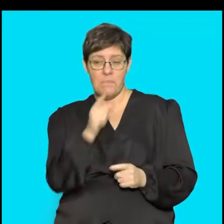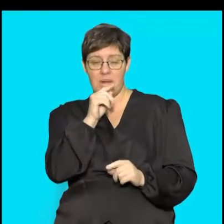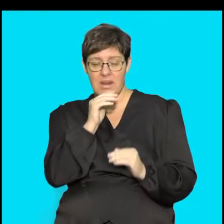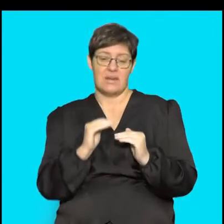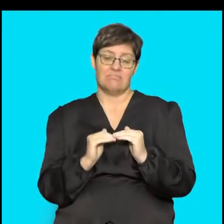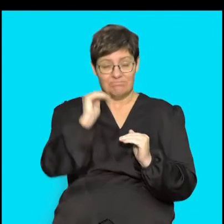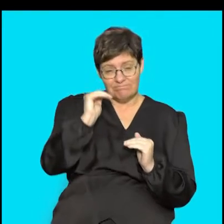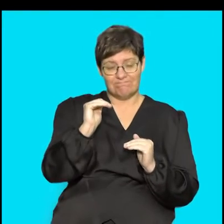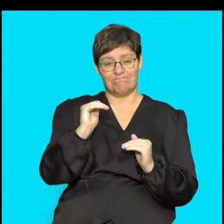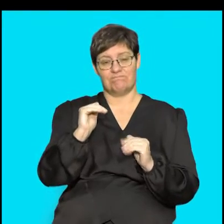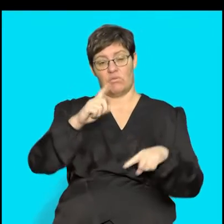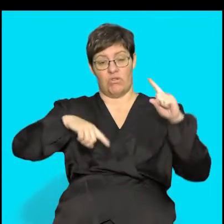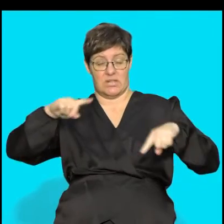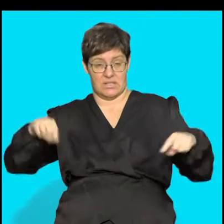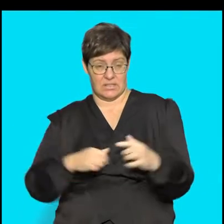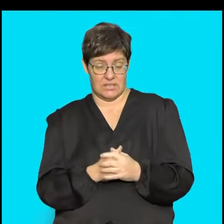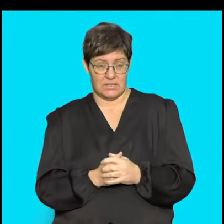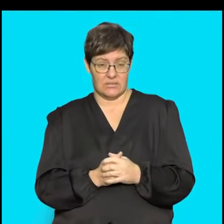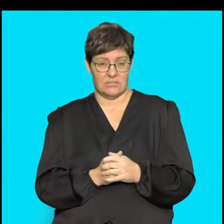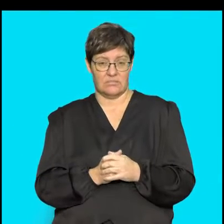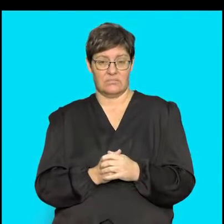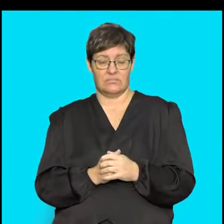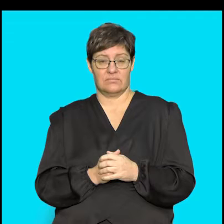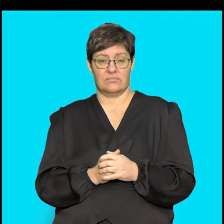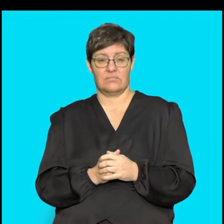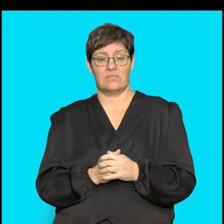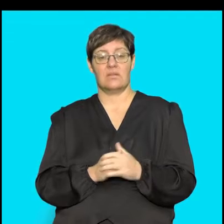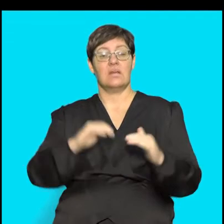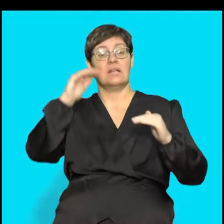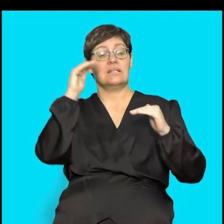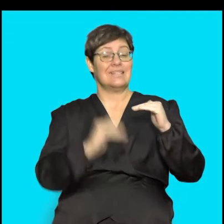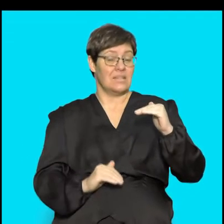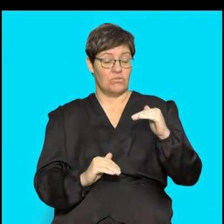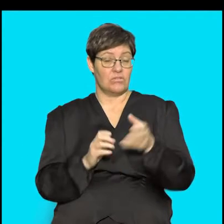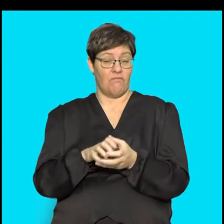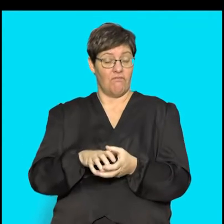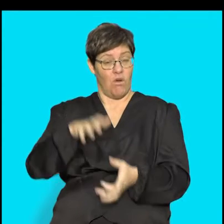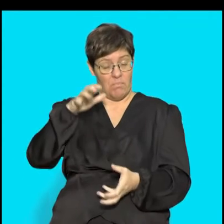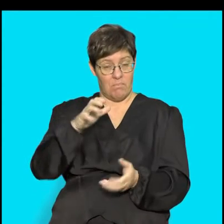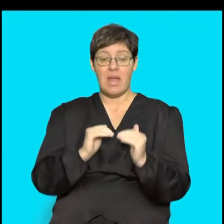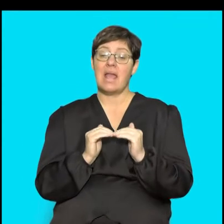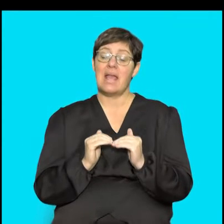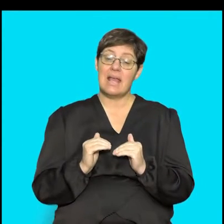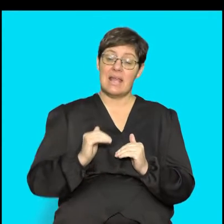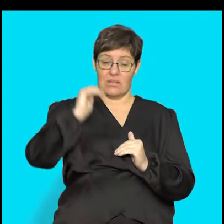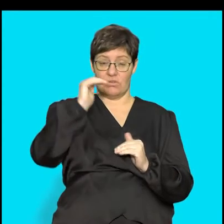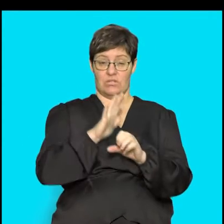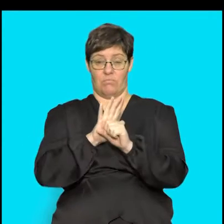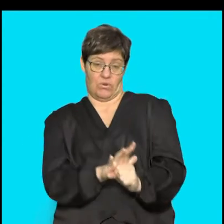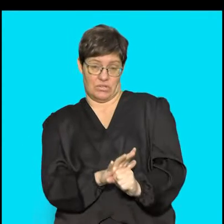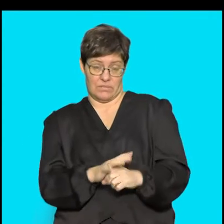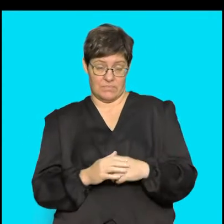obviously increase the rate. But what we need to know is that a decrease in volume will increase